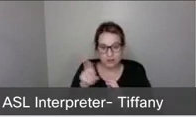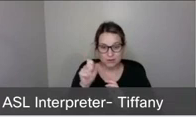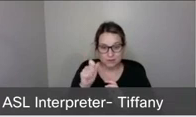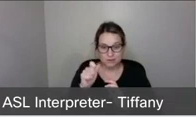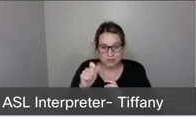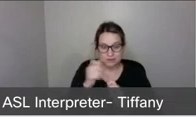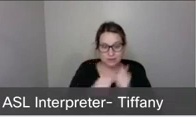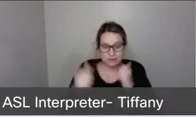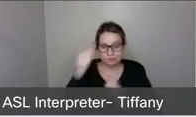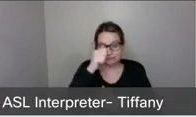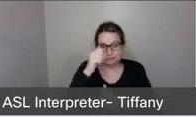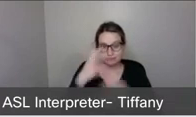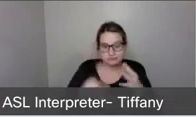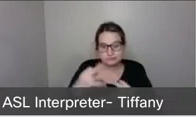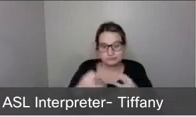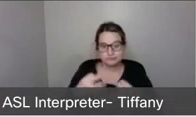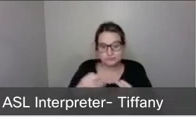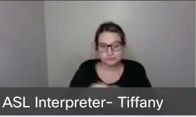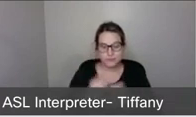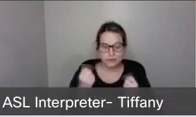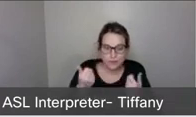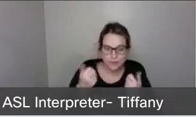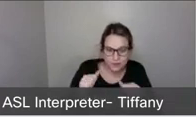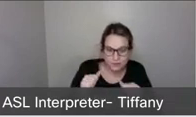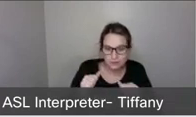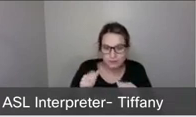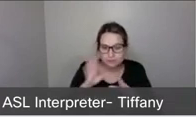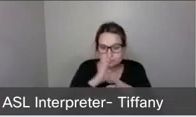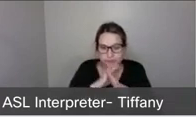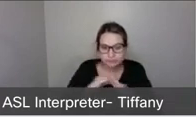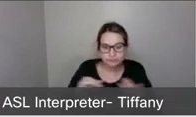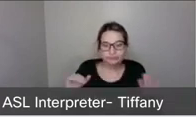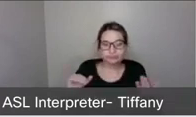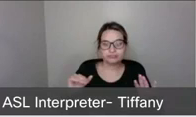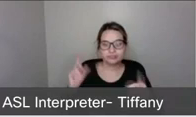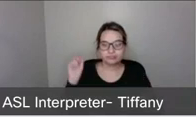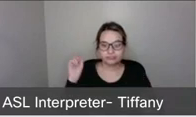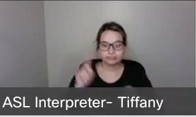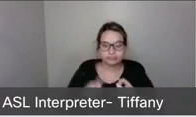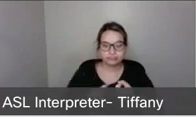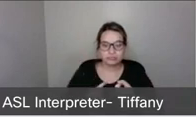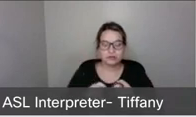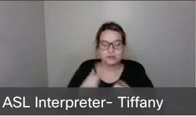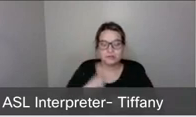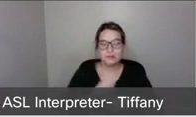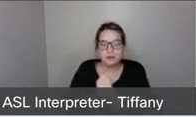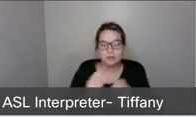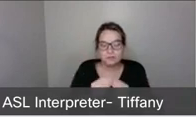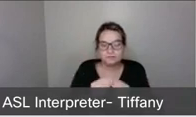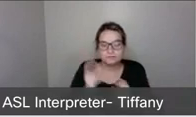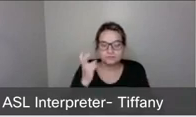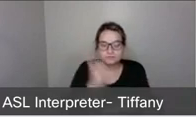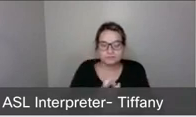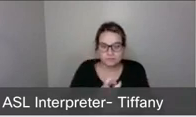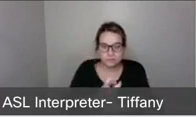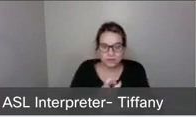have this void with a lot of attempts to dilute the Native American voting power, to make it more difficult to vote. So securing strong